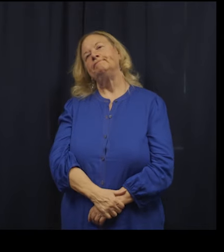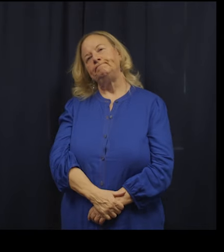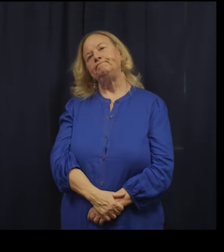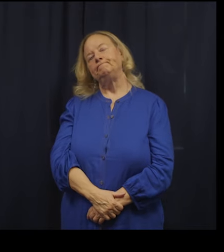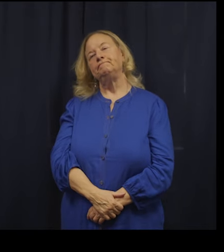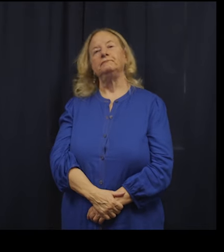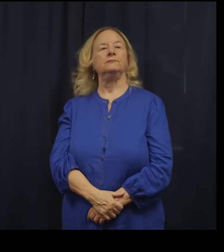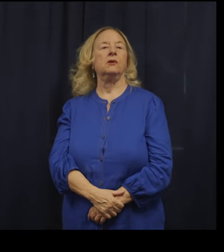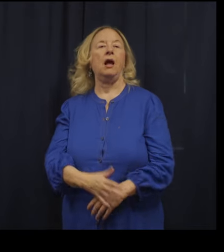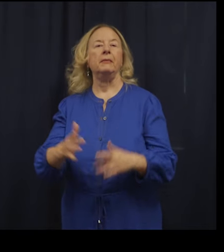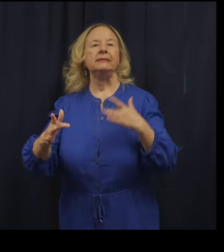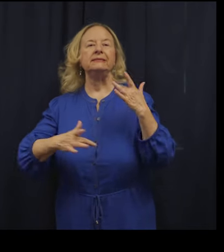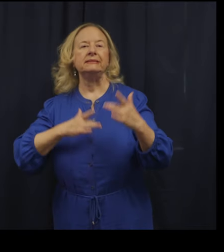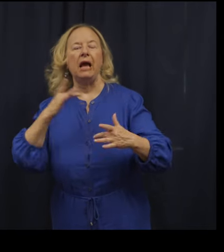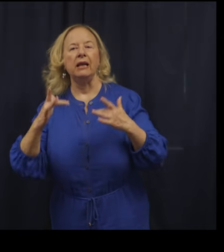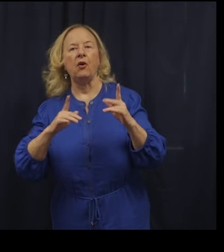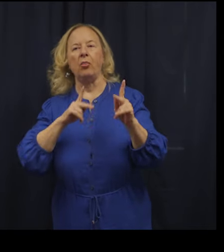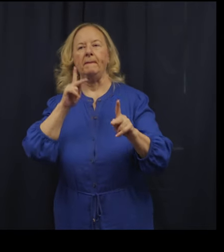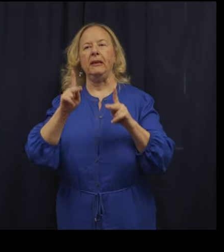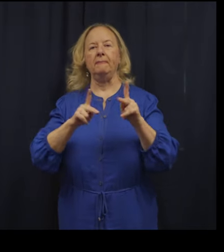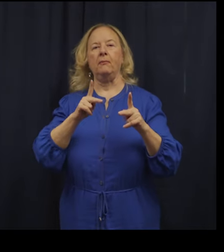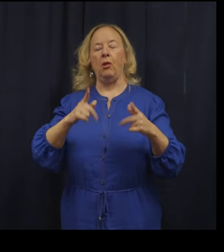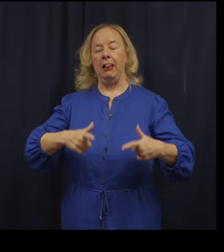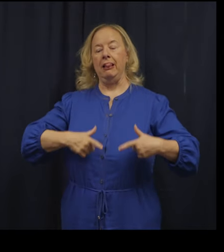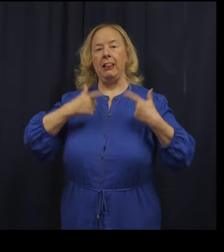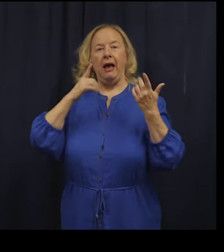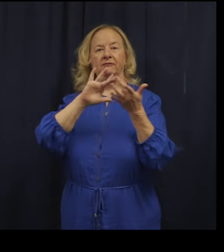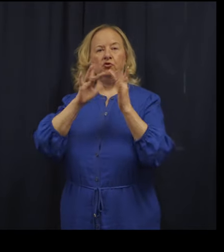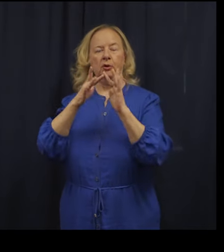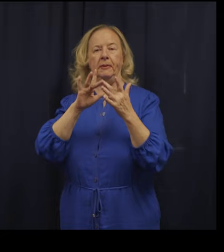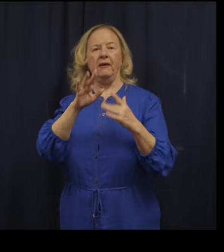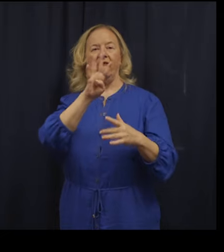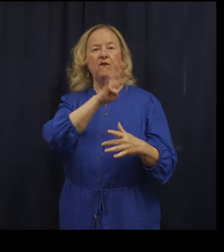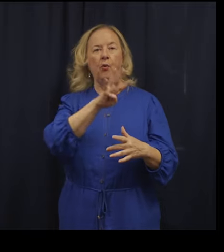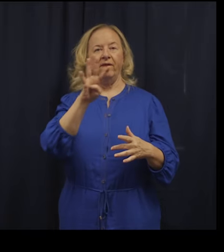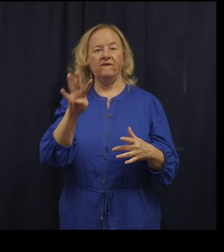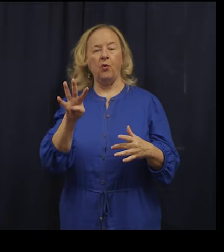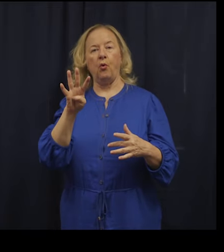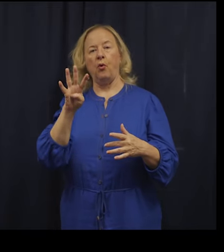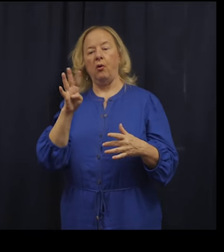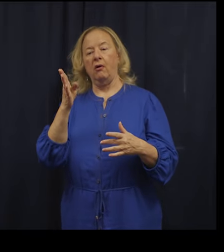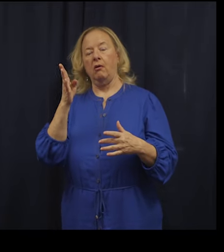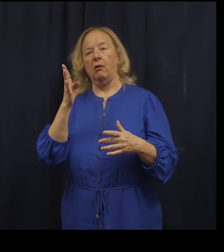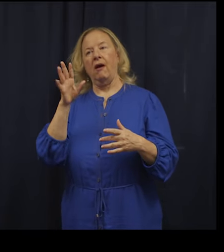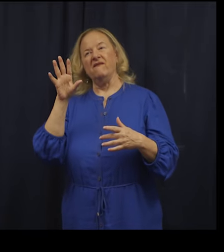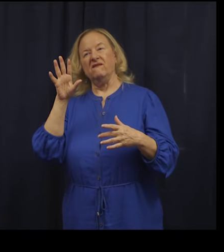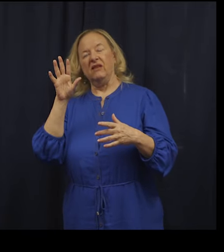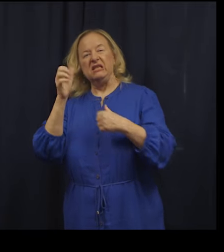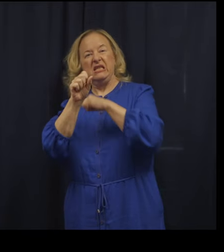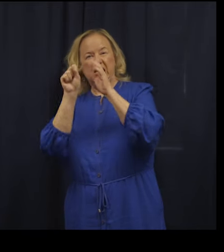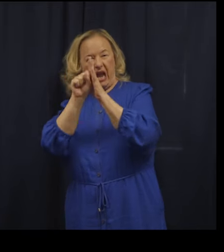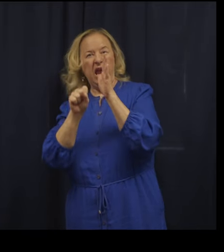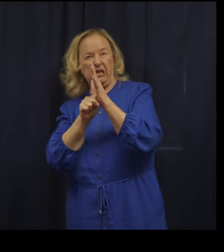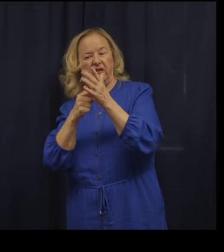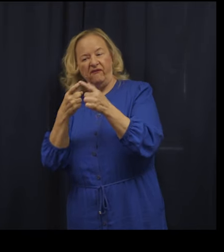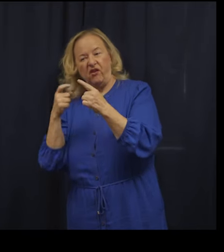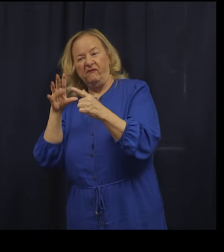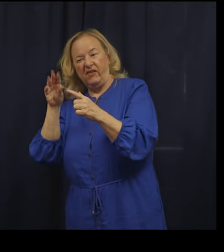I'm really excited also about all the people that are live streaming right now. We have 44 of the 50 states watching.